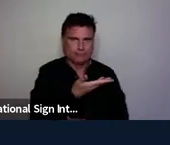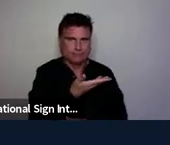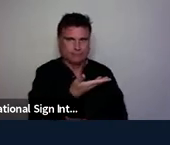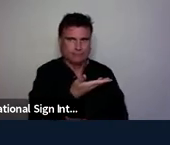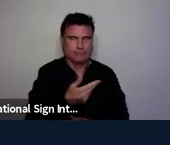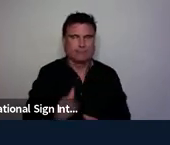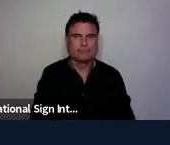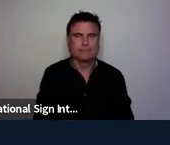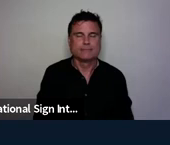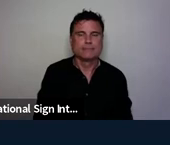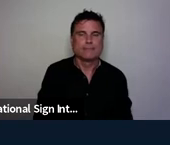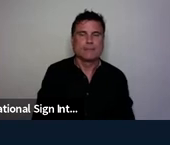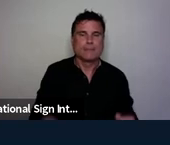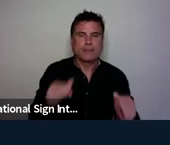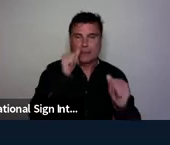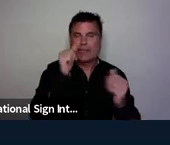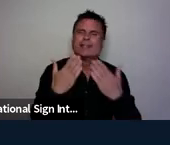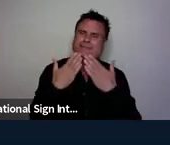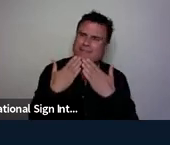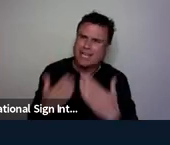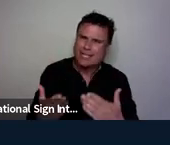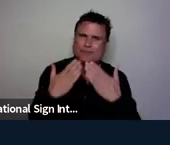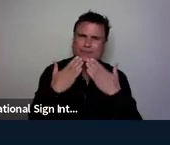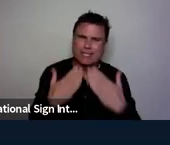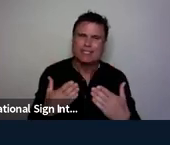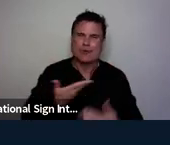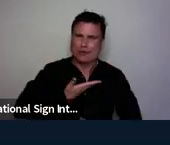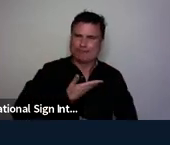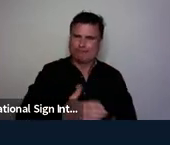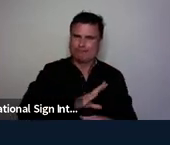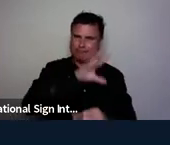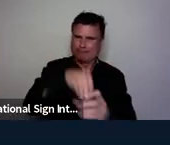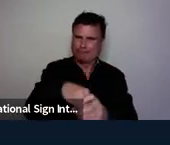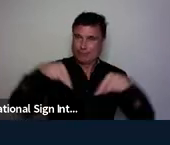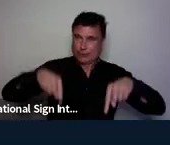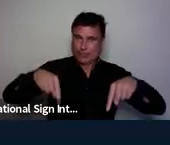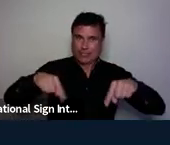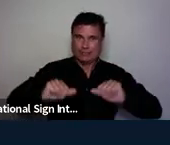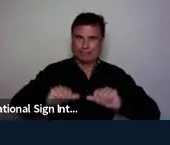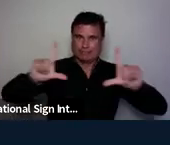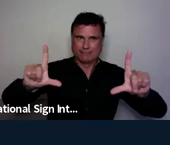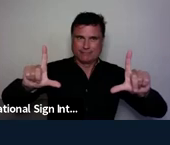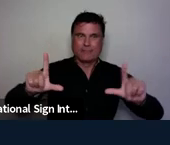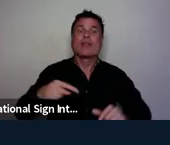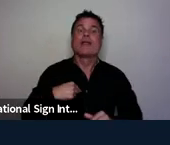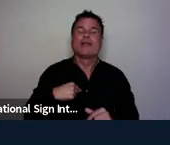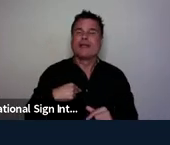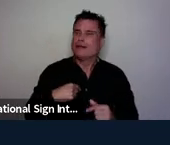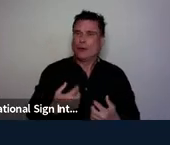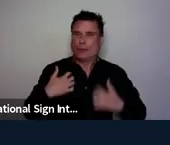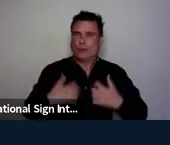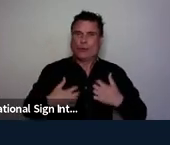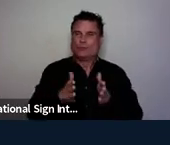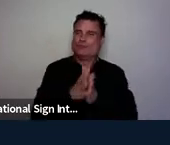Well, thank you so much for the invitation and for providing the chance to be here. I'm really happy to share the floor